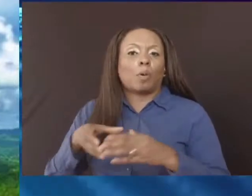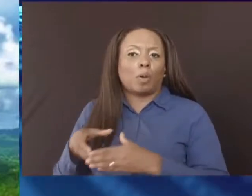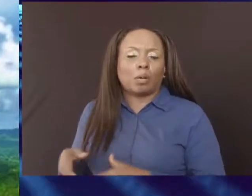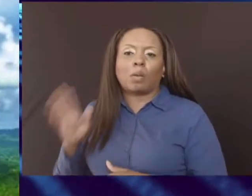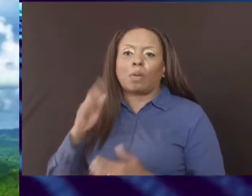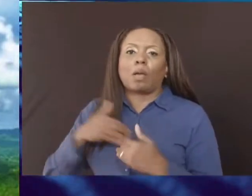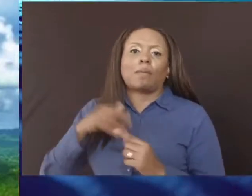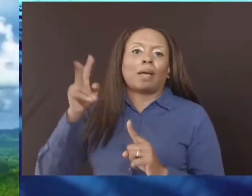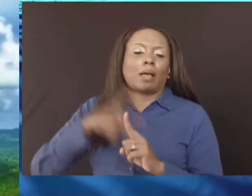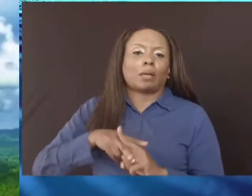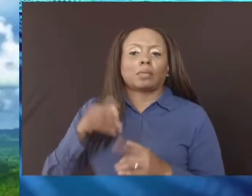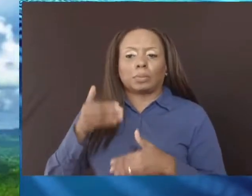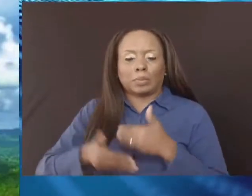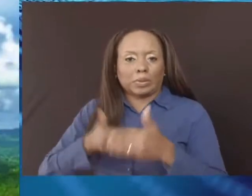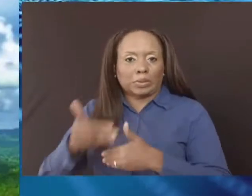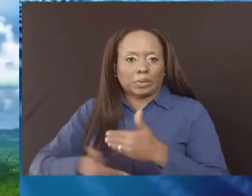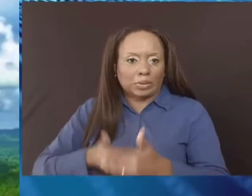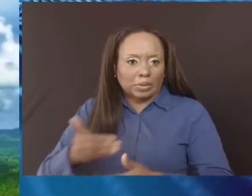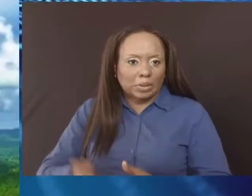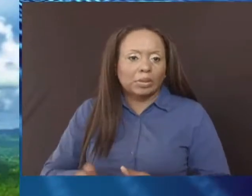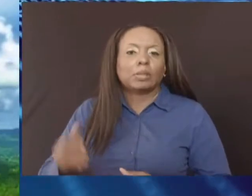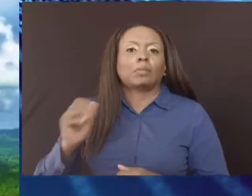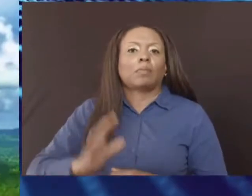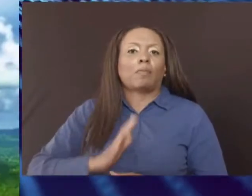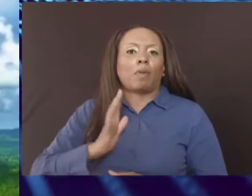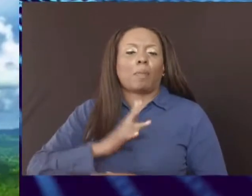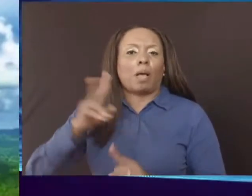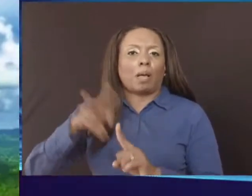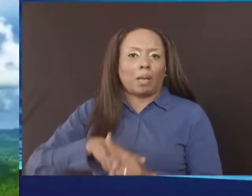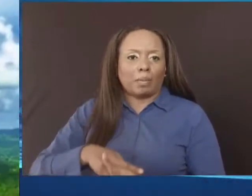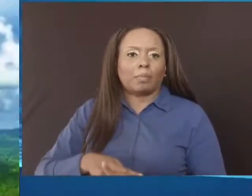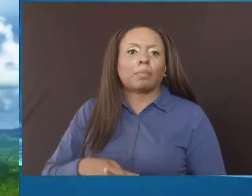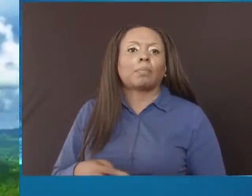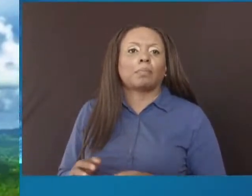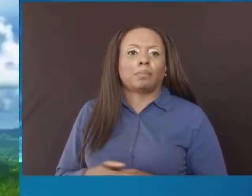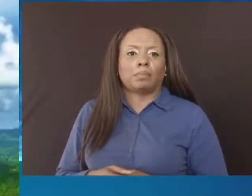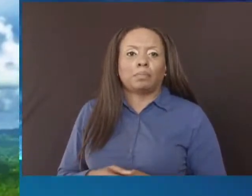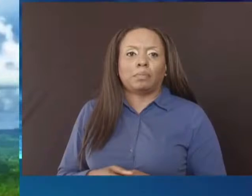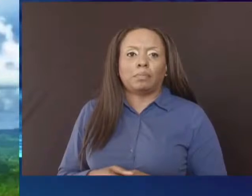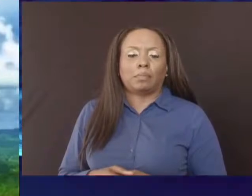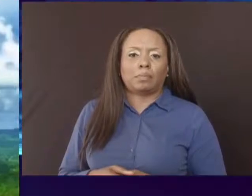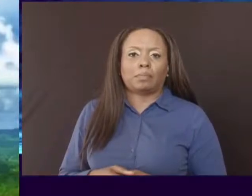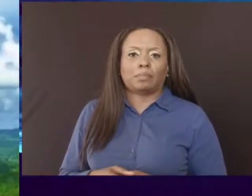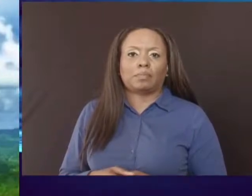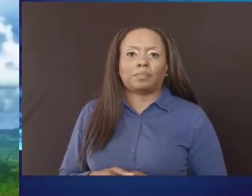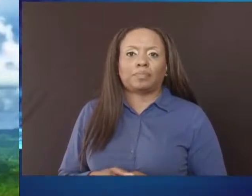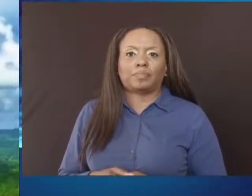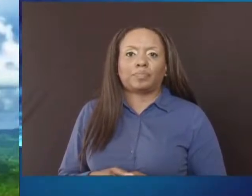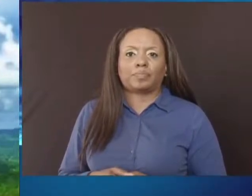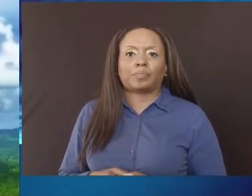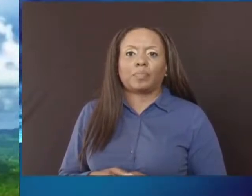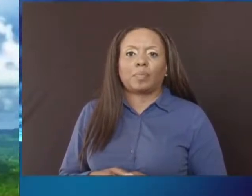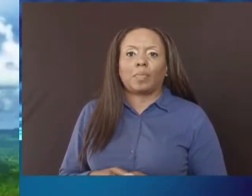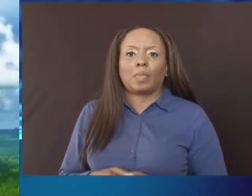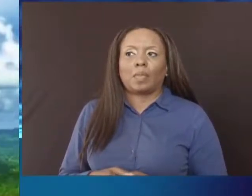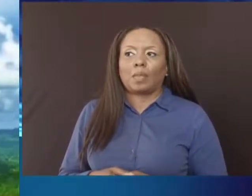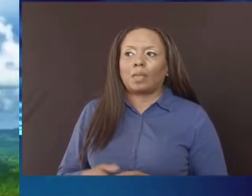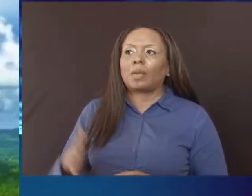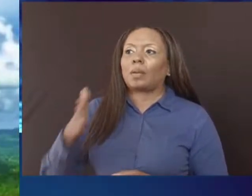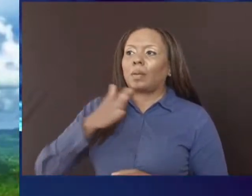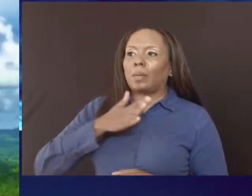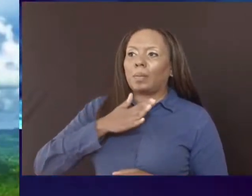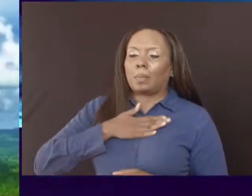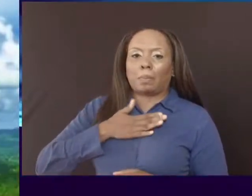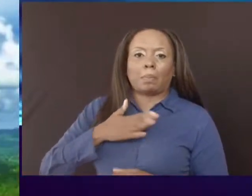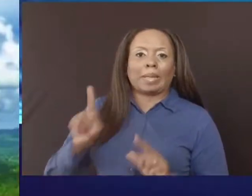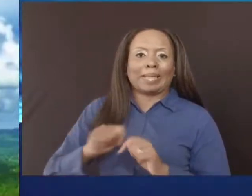process where persons can submit their application formally, and they will get communication, and that will be handled by essentially my cohort